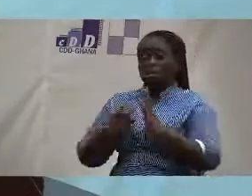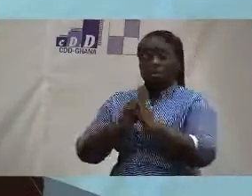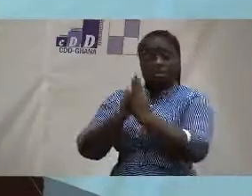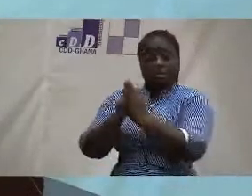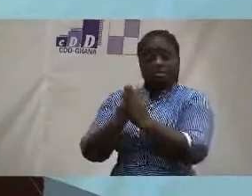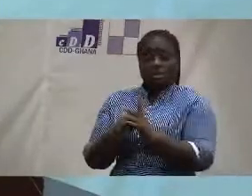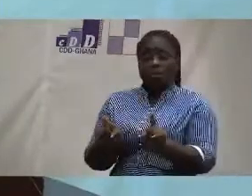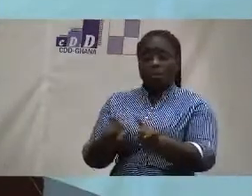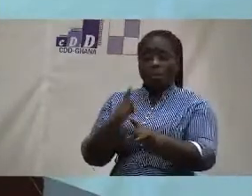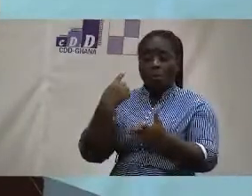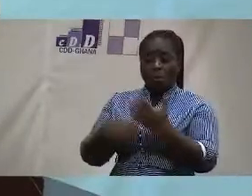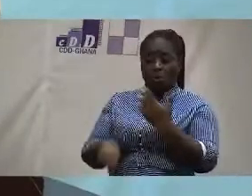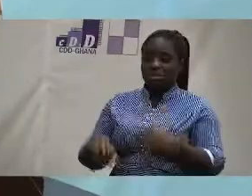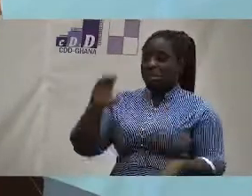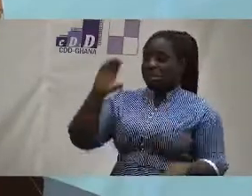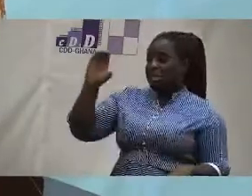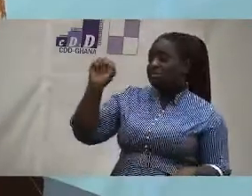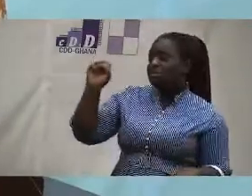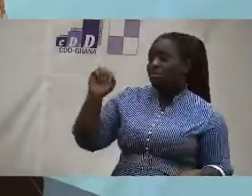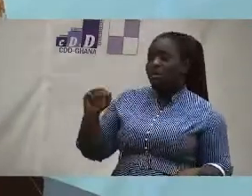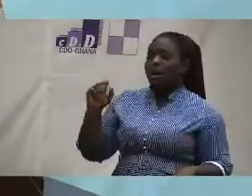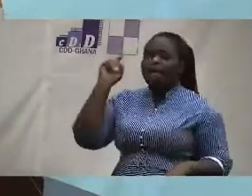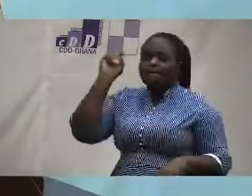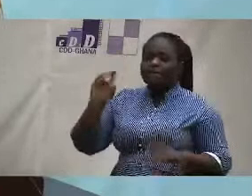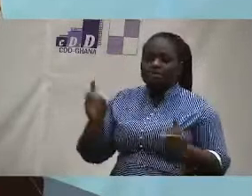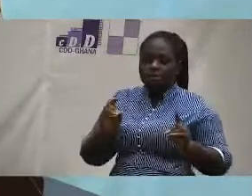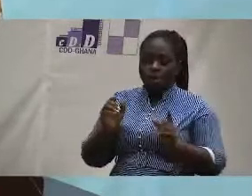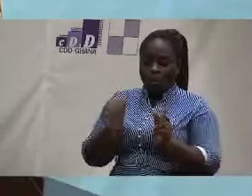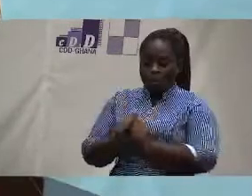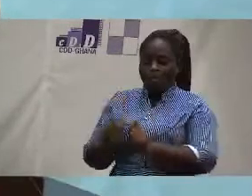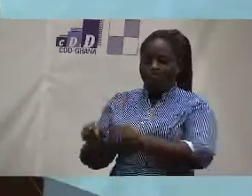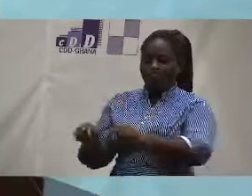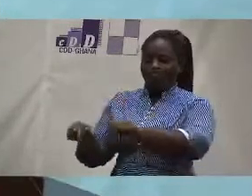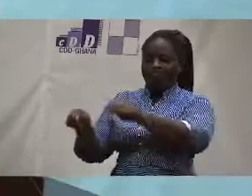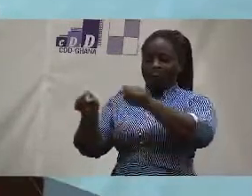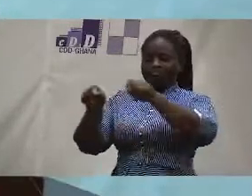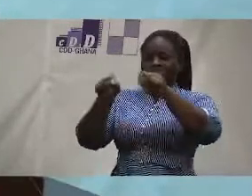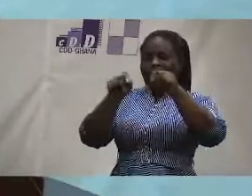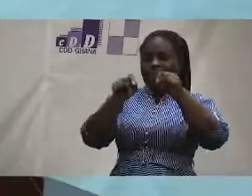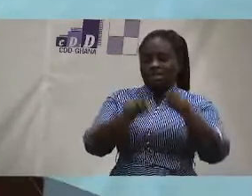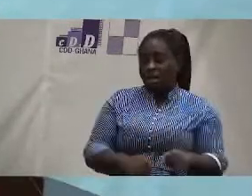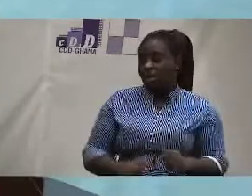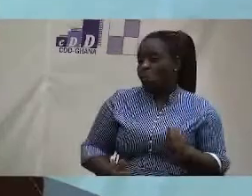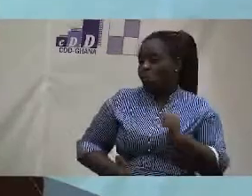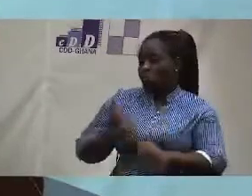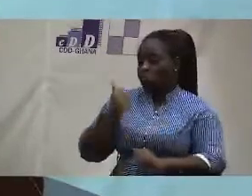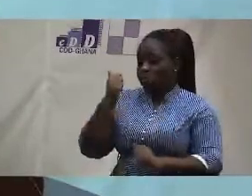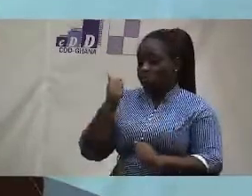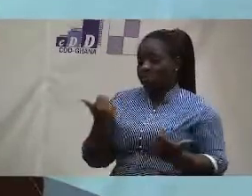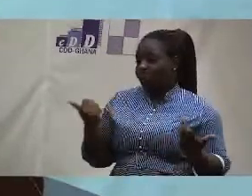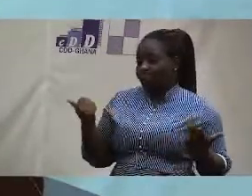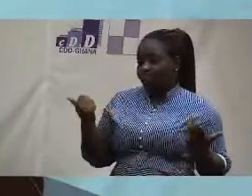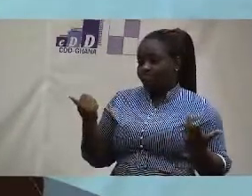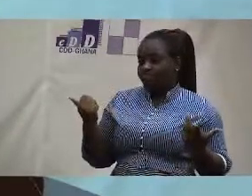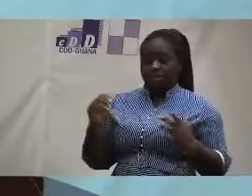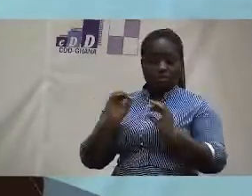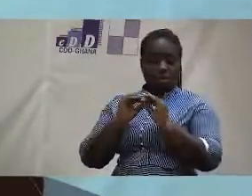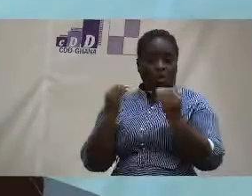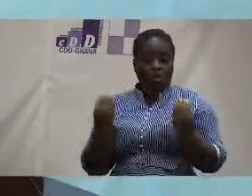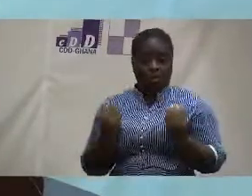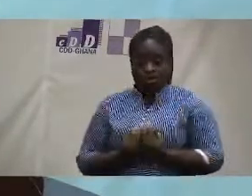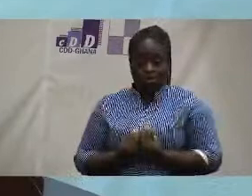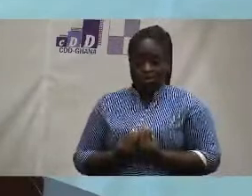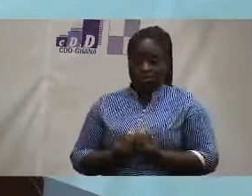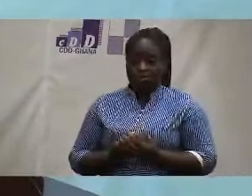of what civil society should be with the transition that have actually occurred in most of these